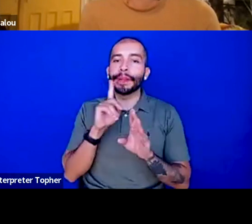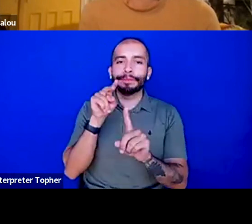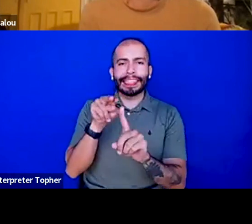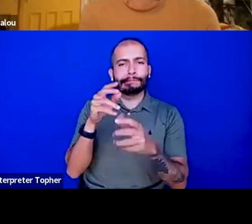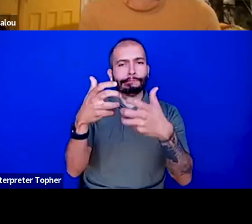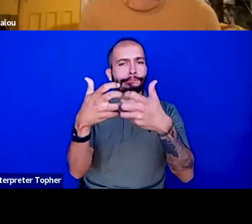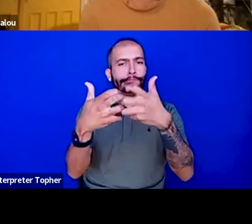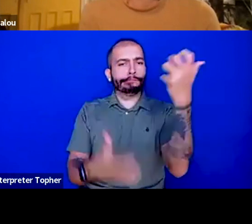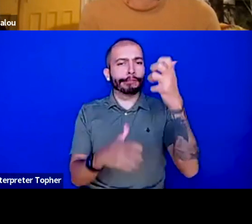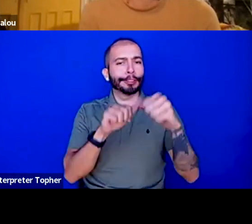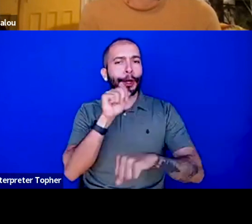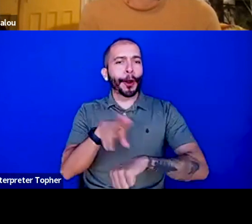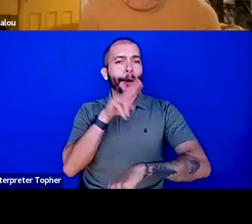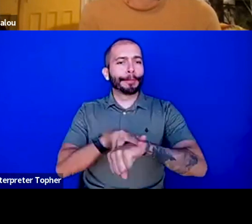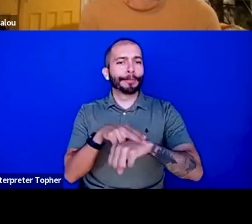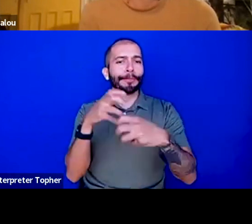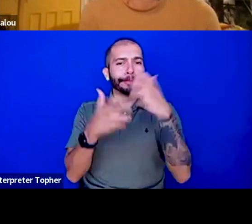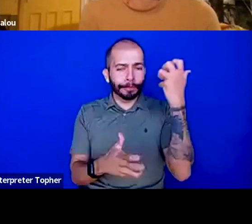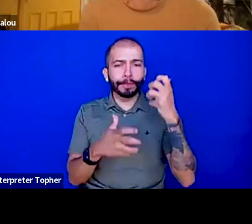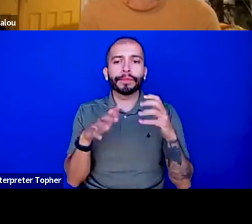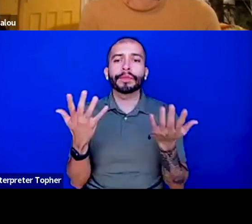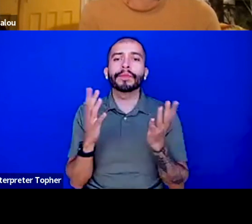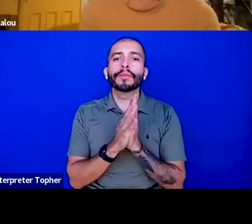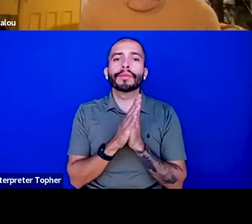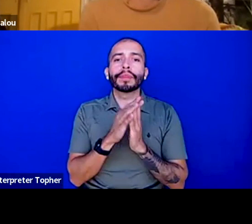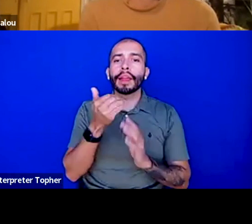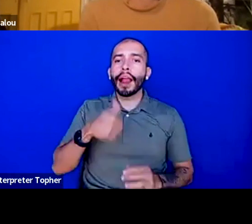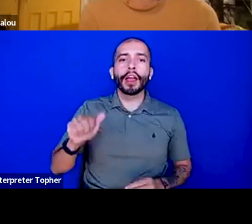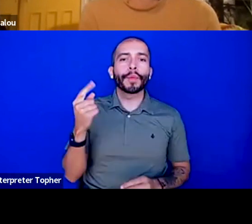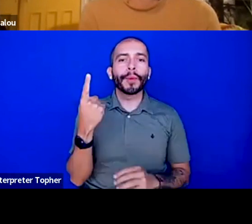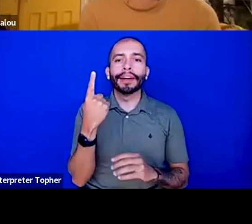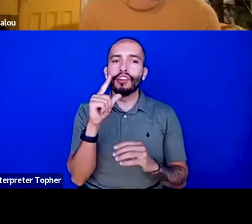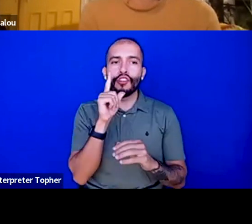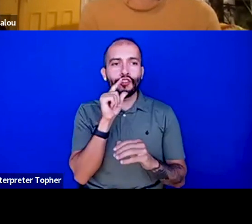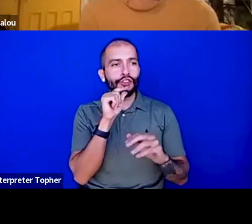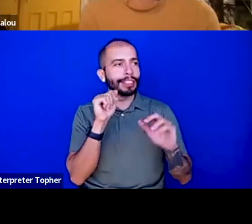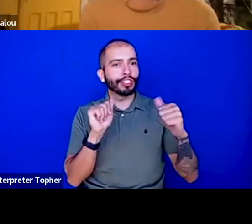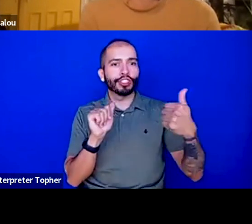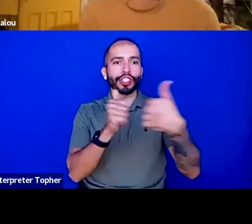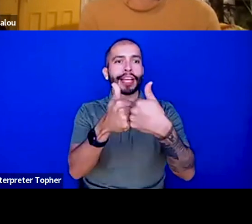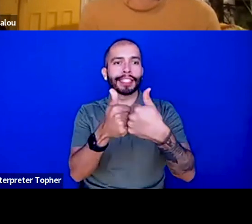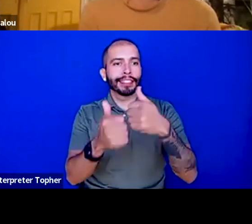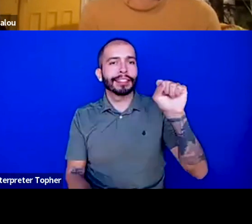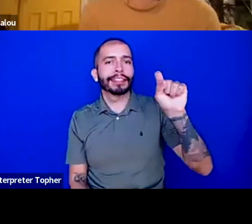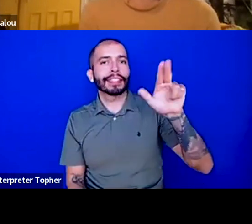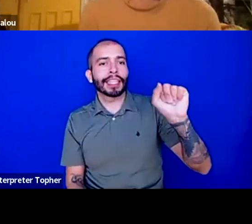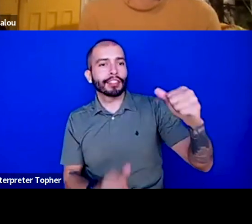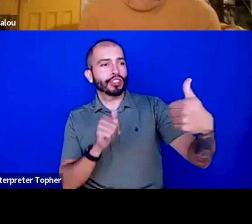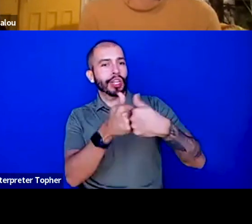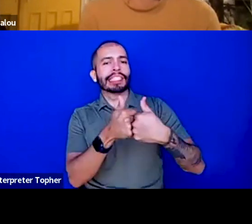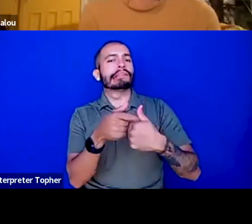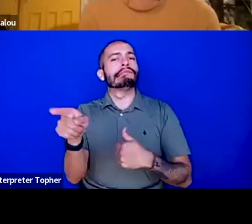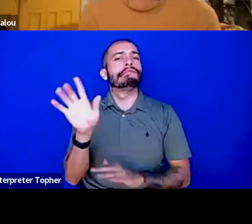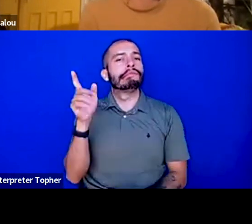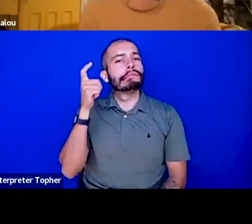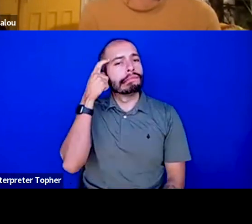is more on the margins of society. All of these people start to be in huge numbers institutionalized within